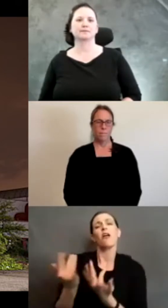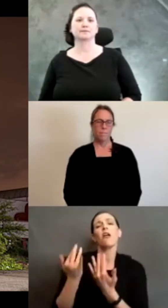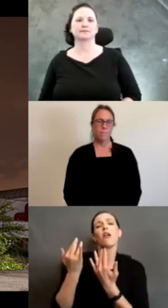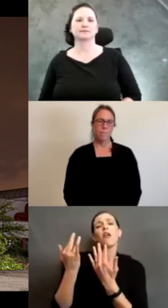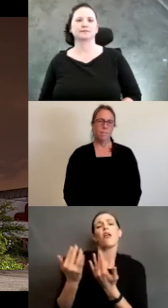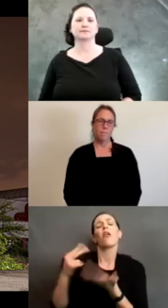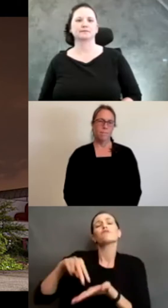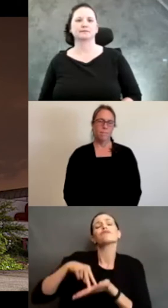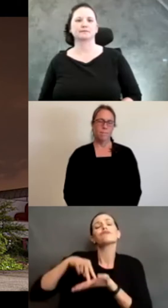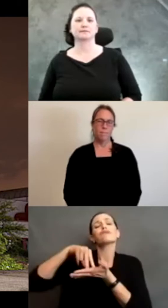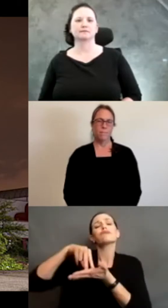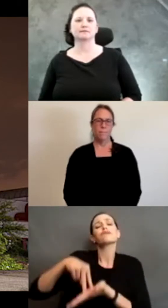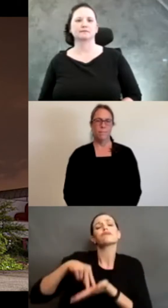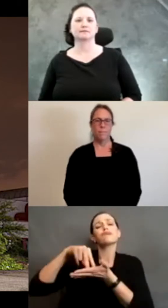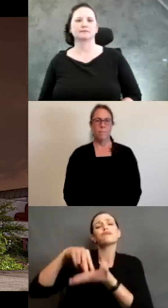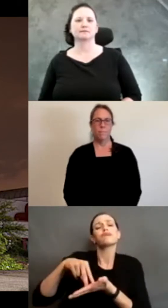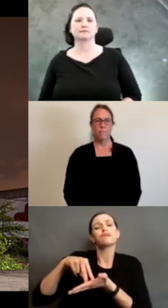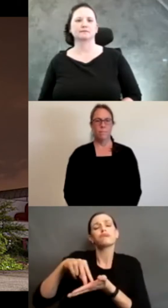He checks his cell phone.